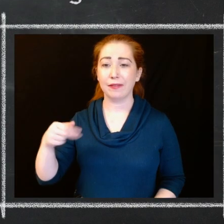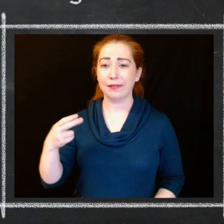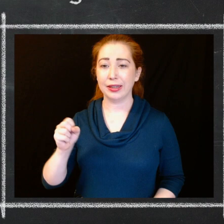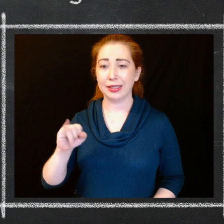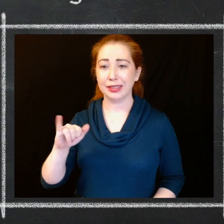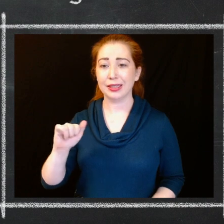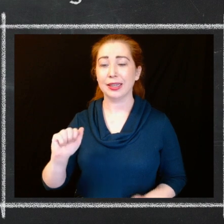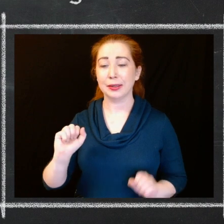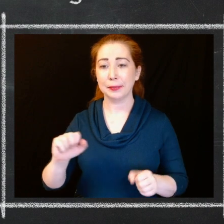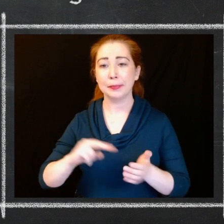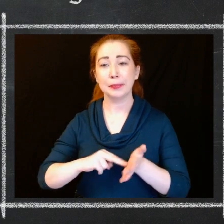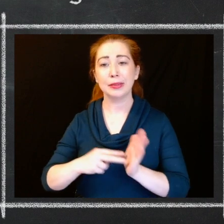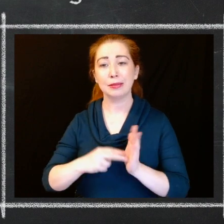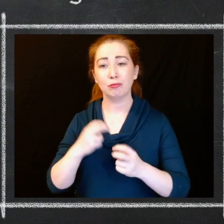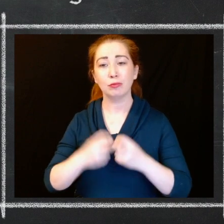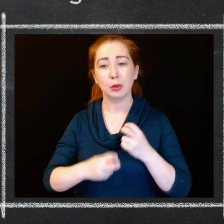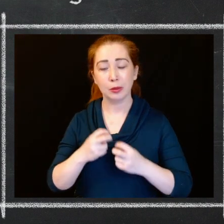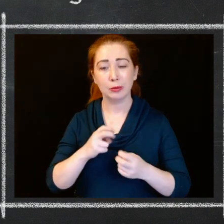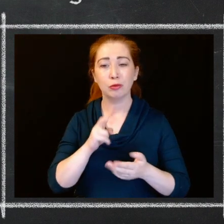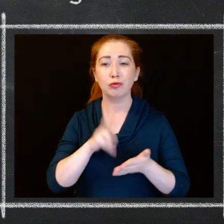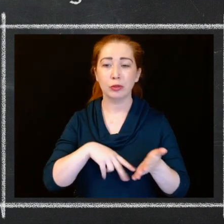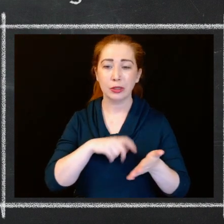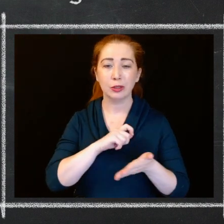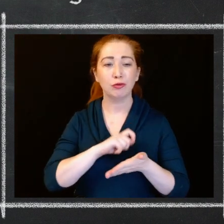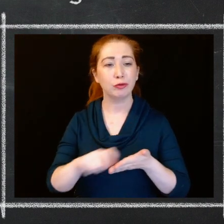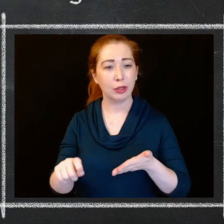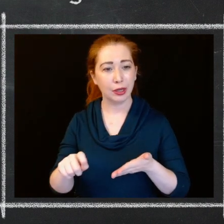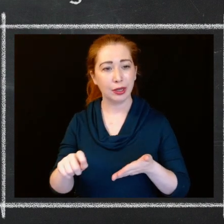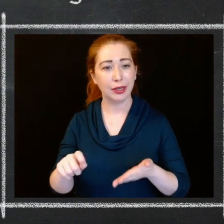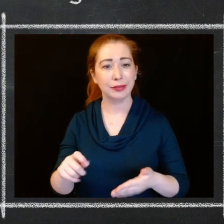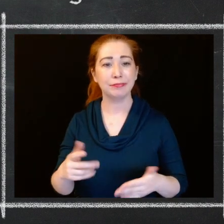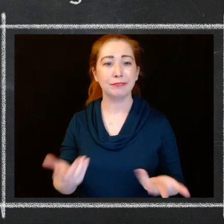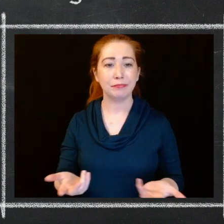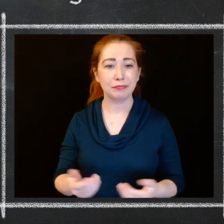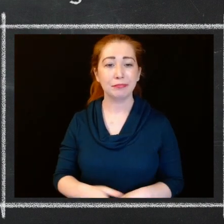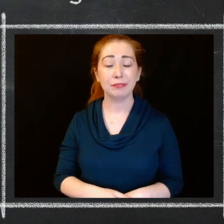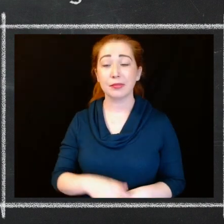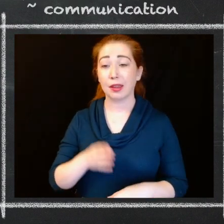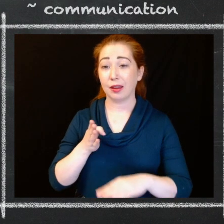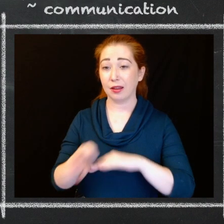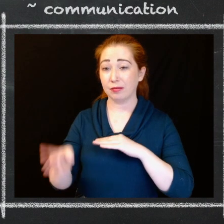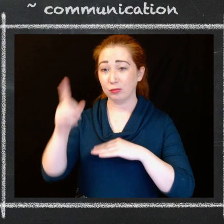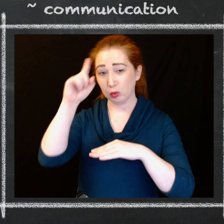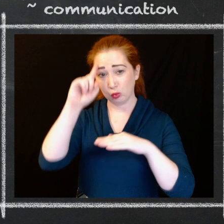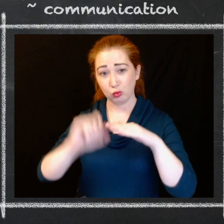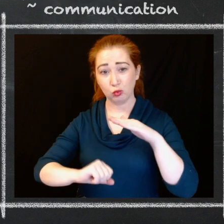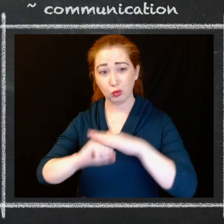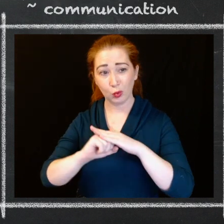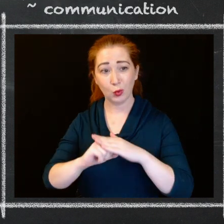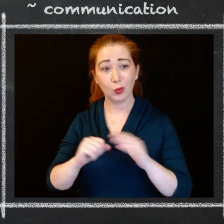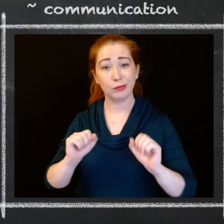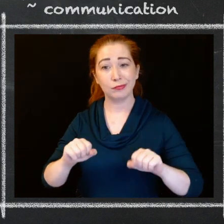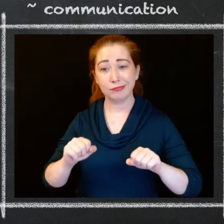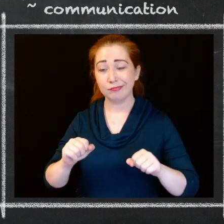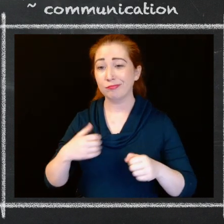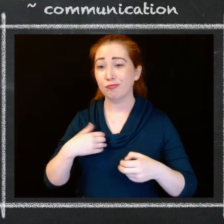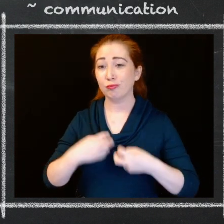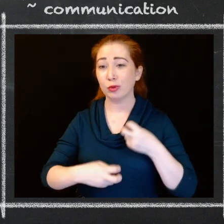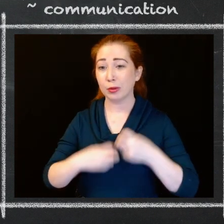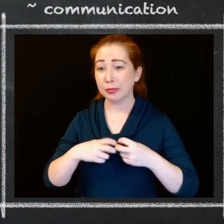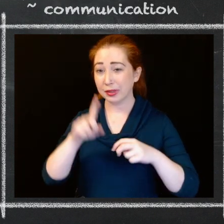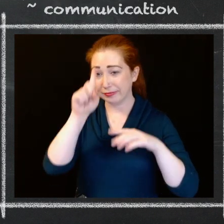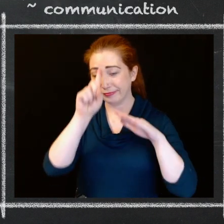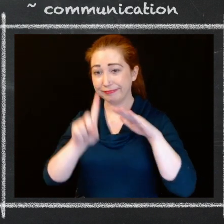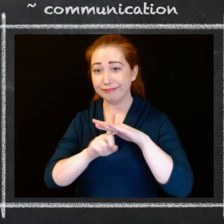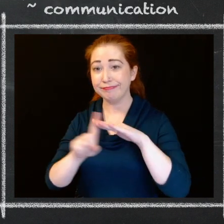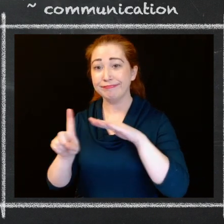Aphasia can also mean someone has problems reading or writing. After stroke, there may be problems with